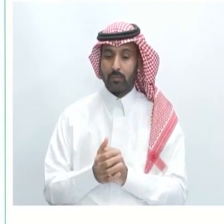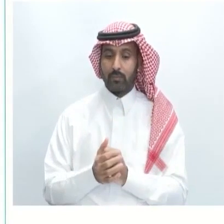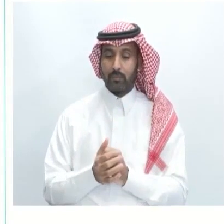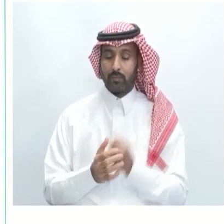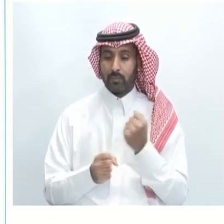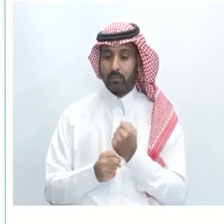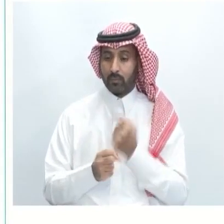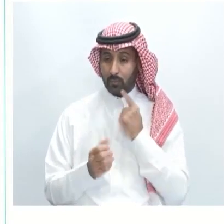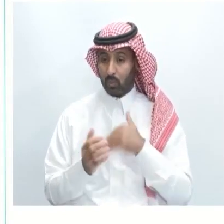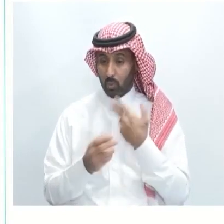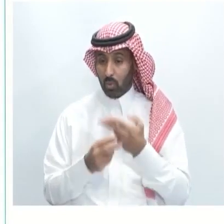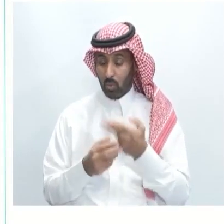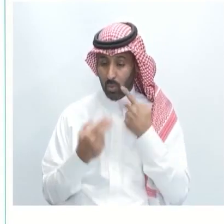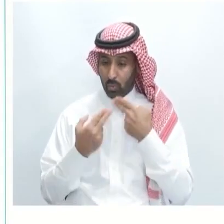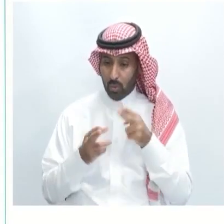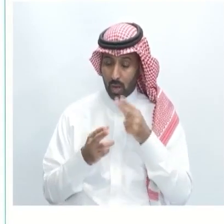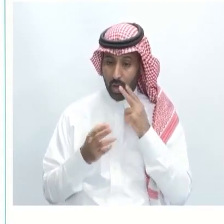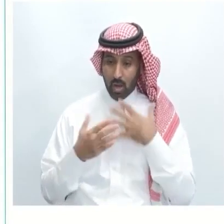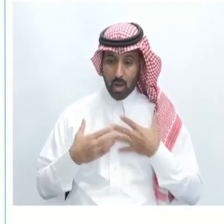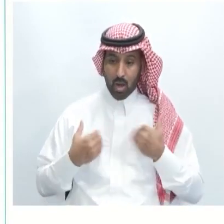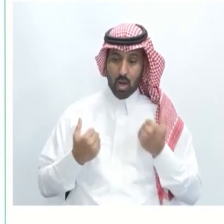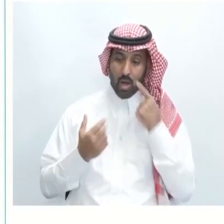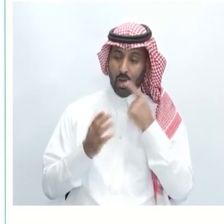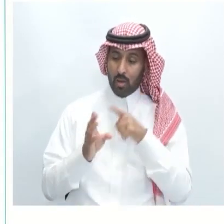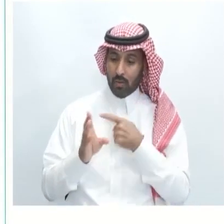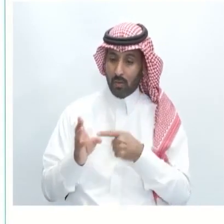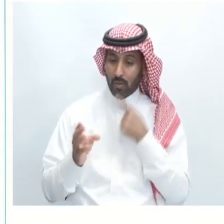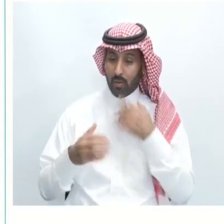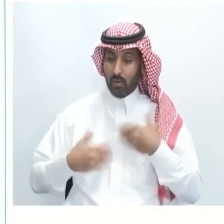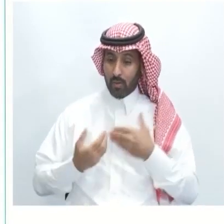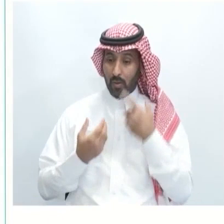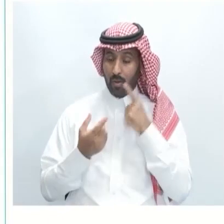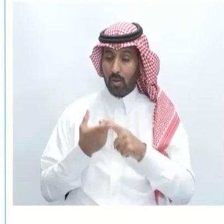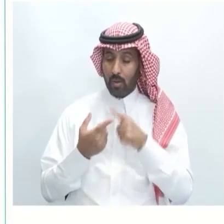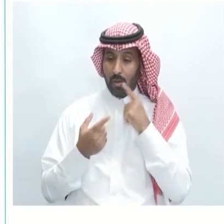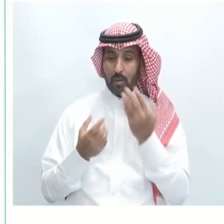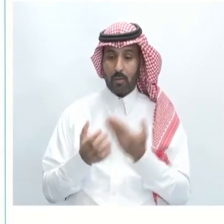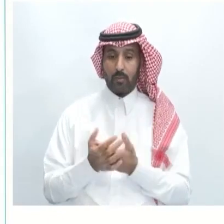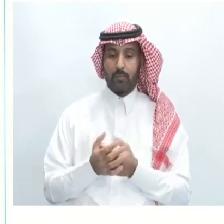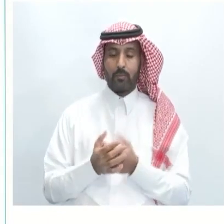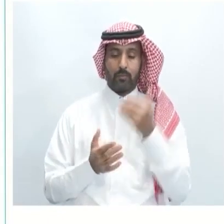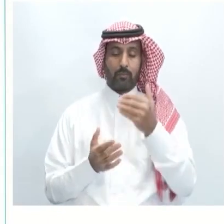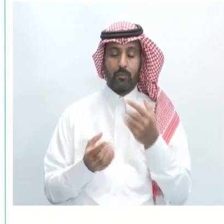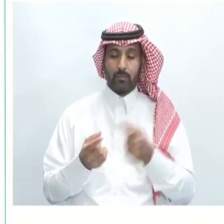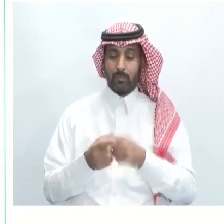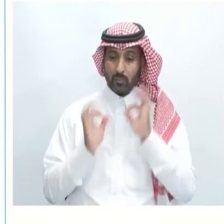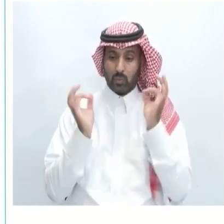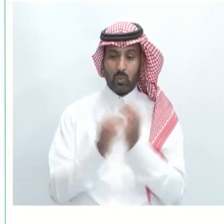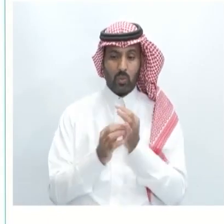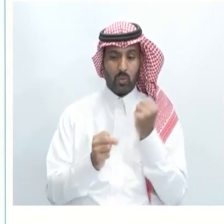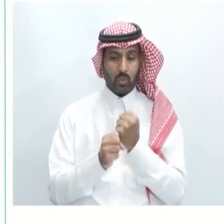job satisfaction. According to the survey, the workers who enjoy the greatest job satisfaction include social